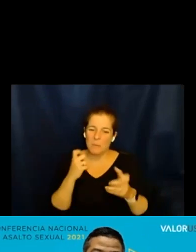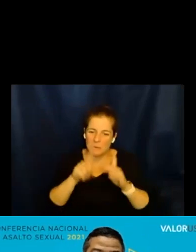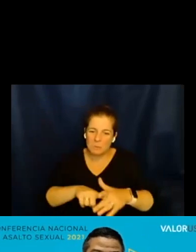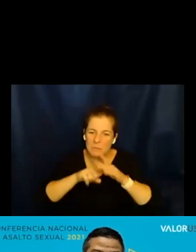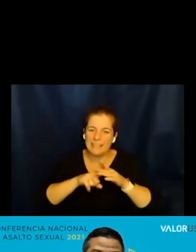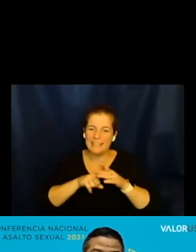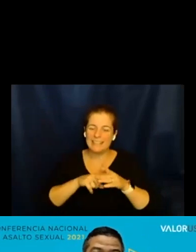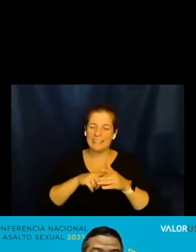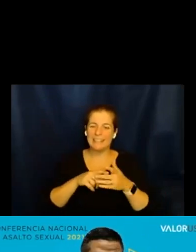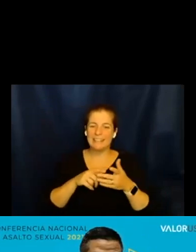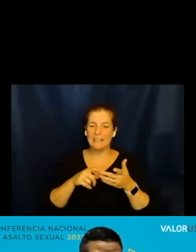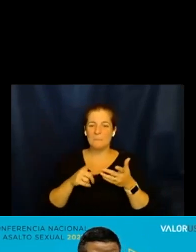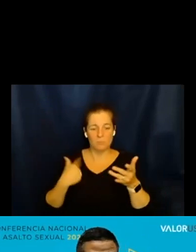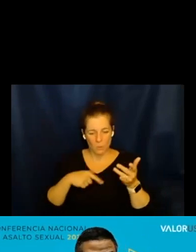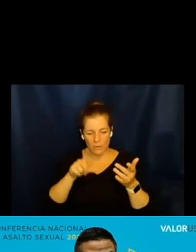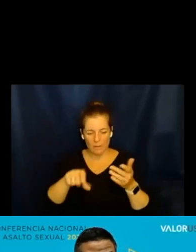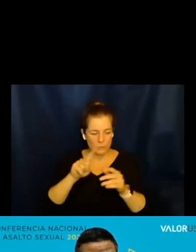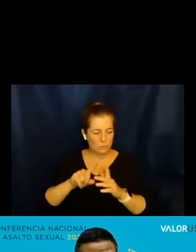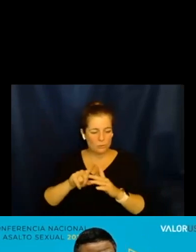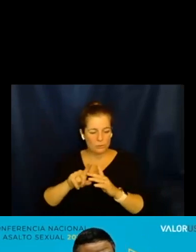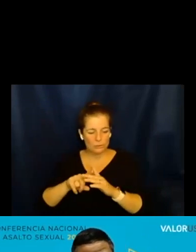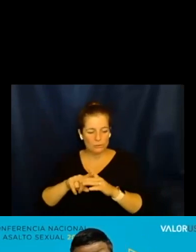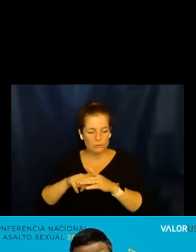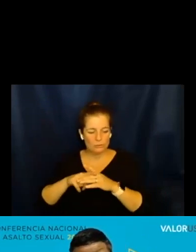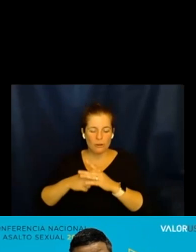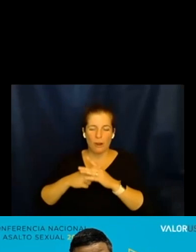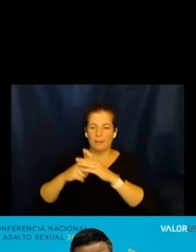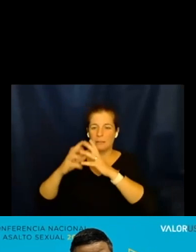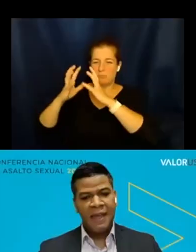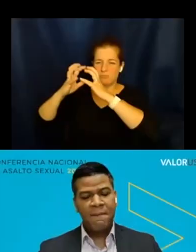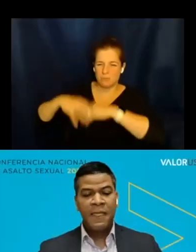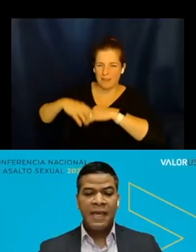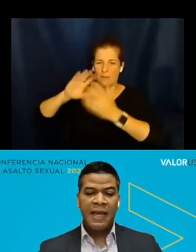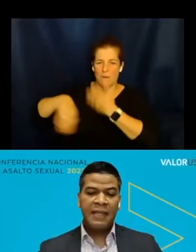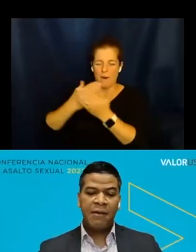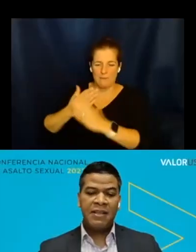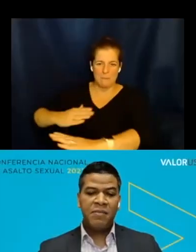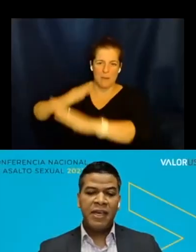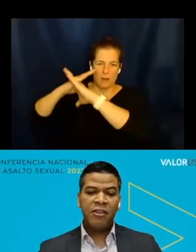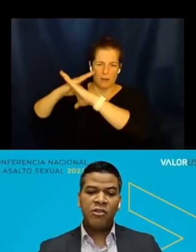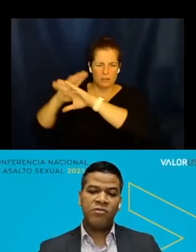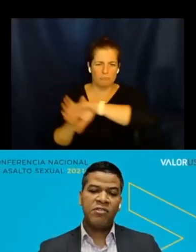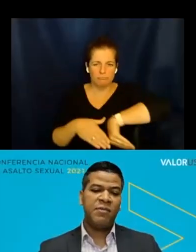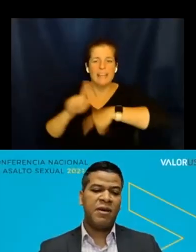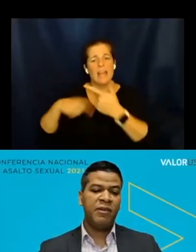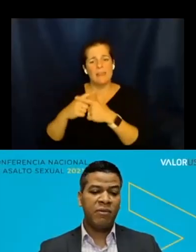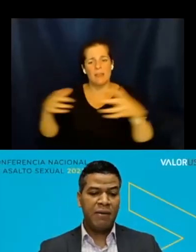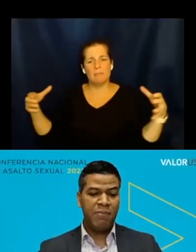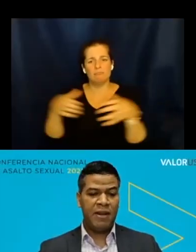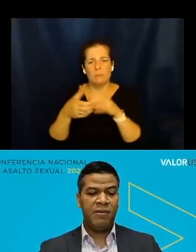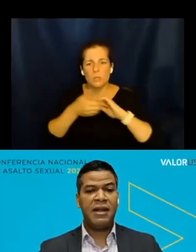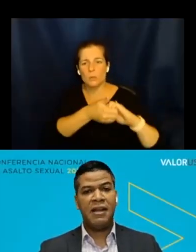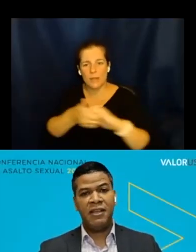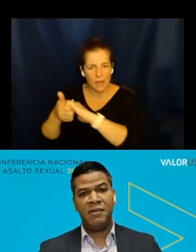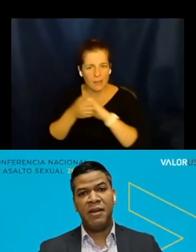We need to start breaking down those barriers and unite for the sake of those who needs us,